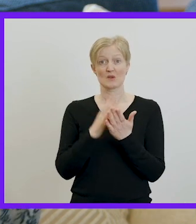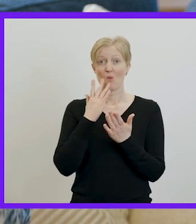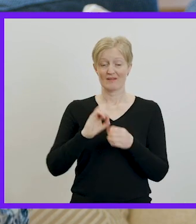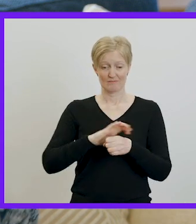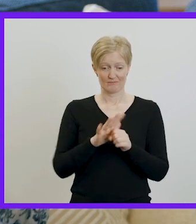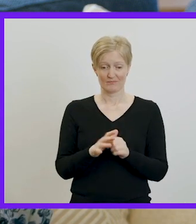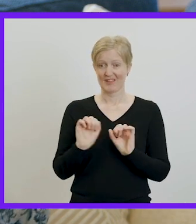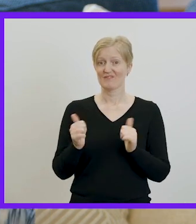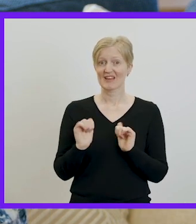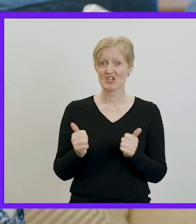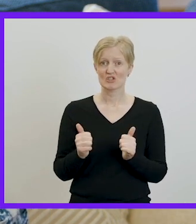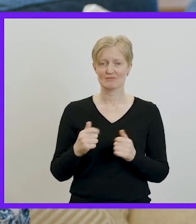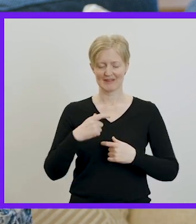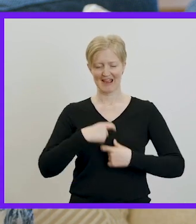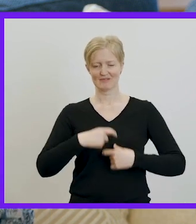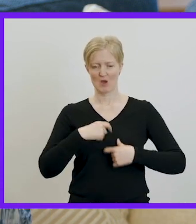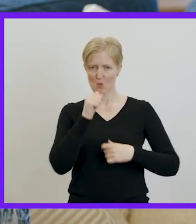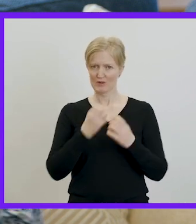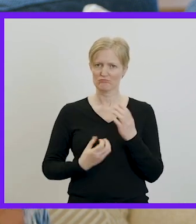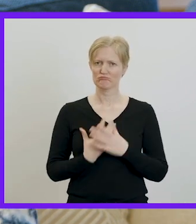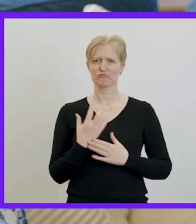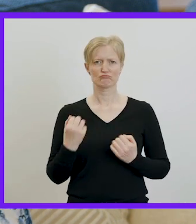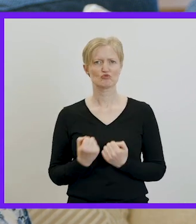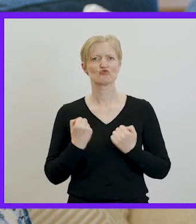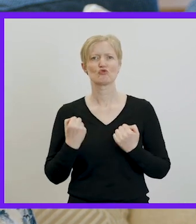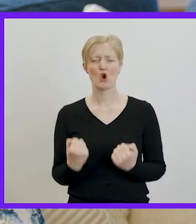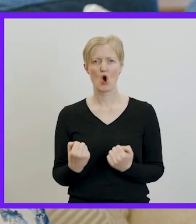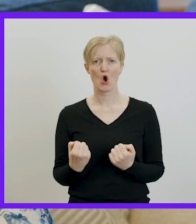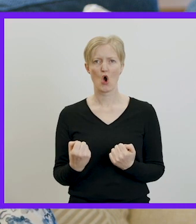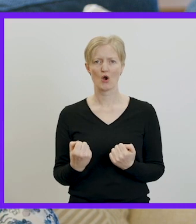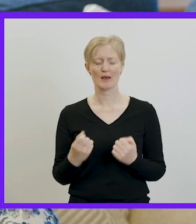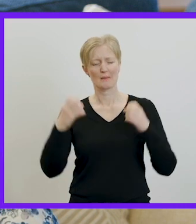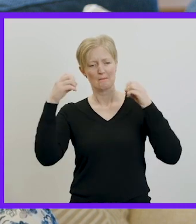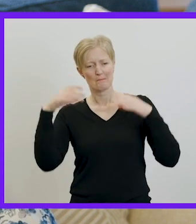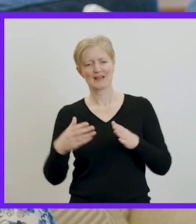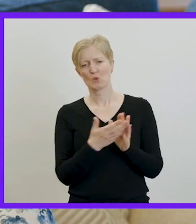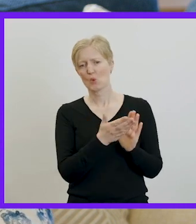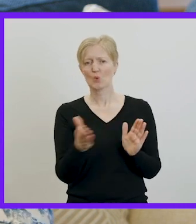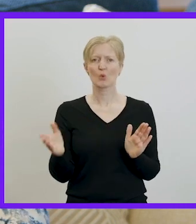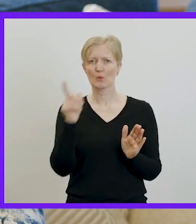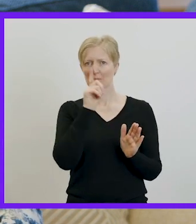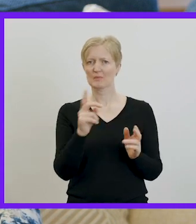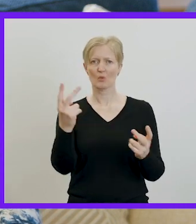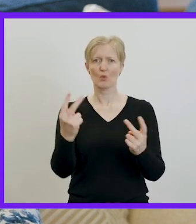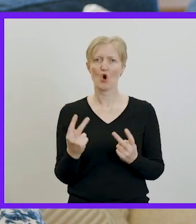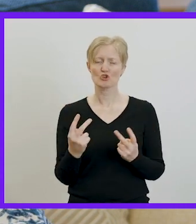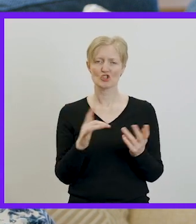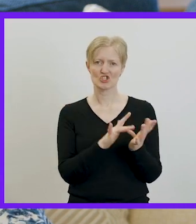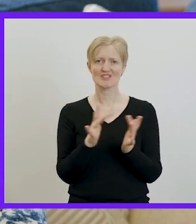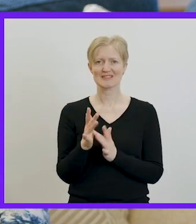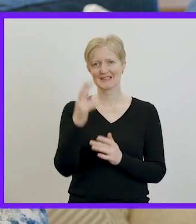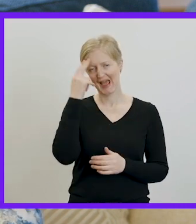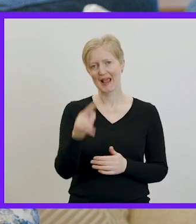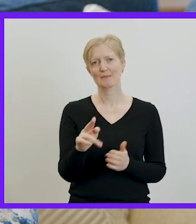will be strong in character and our faith will be strong too. So I pray a blessing over all those who are watching today